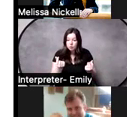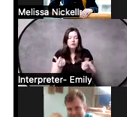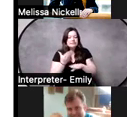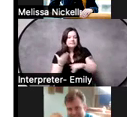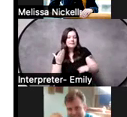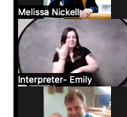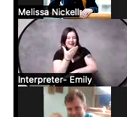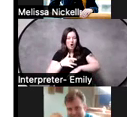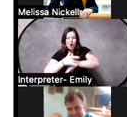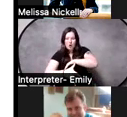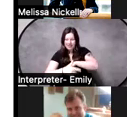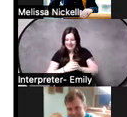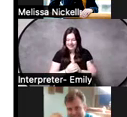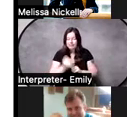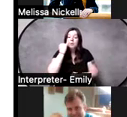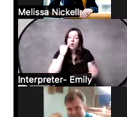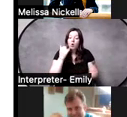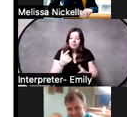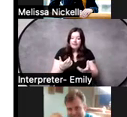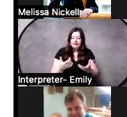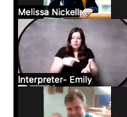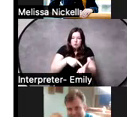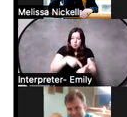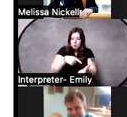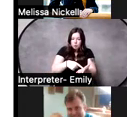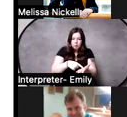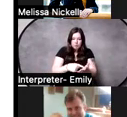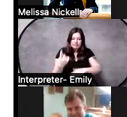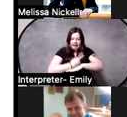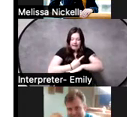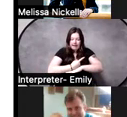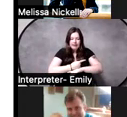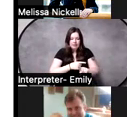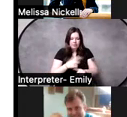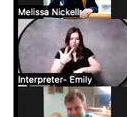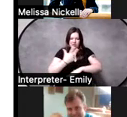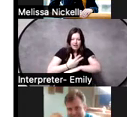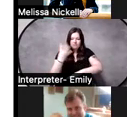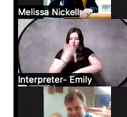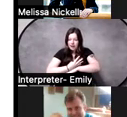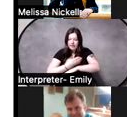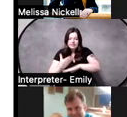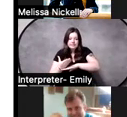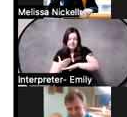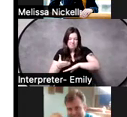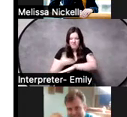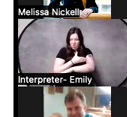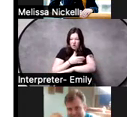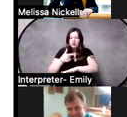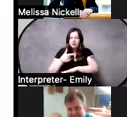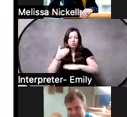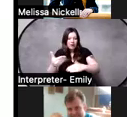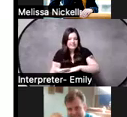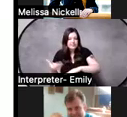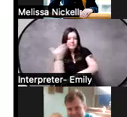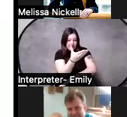before the actual deadline. If there's some type of error, then you'll find out about that error, and you'll have some time to fix it